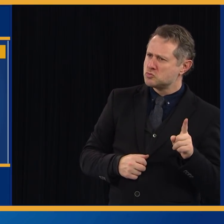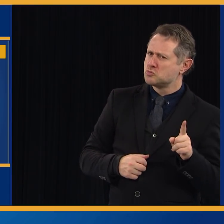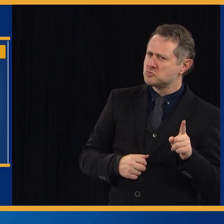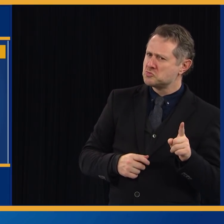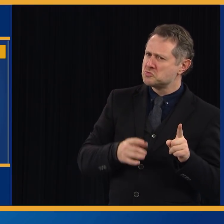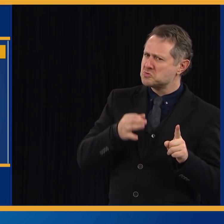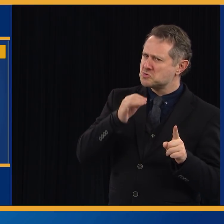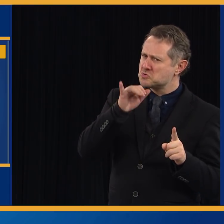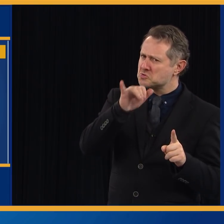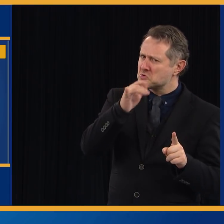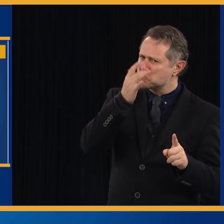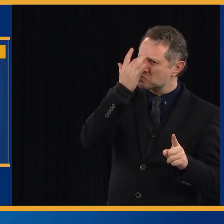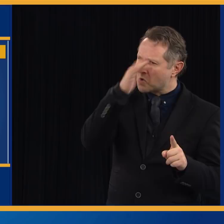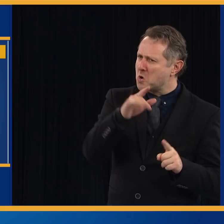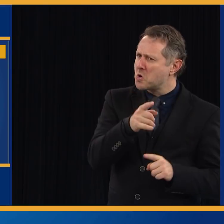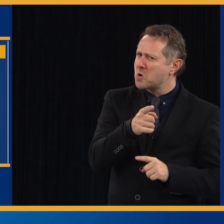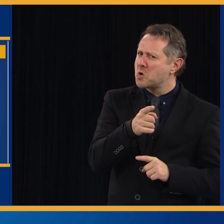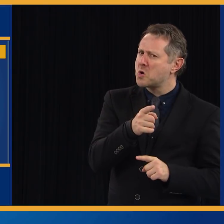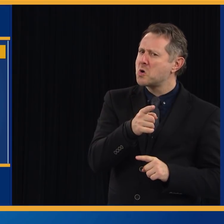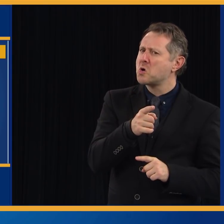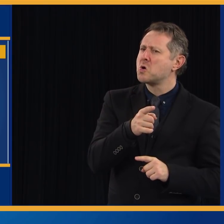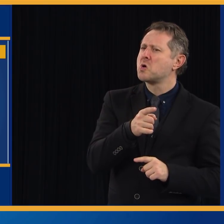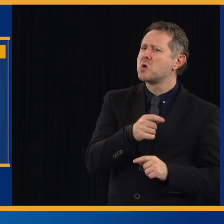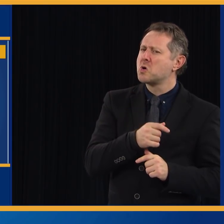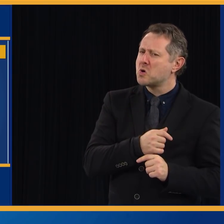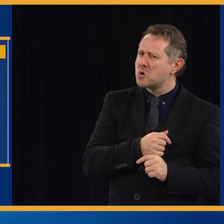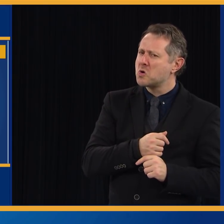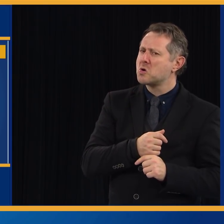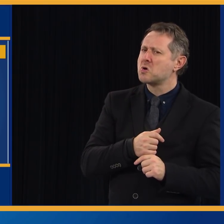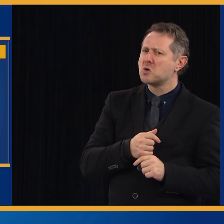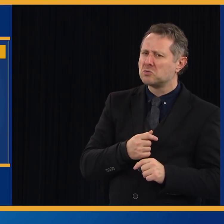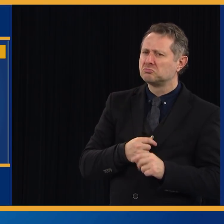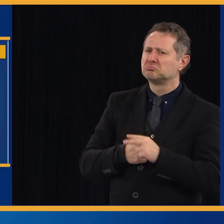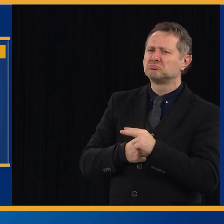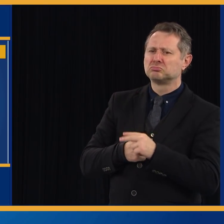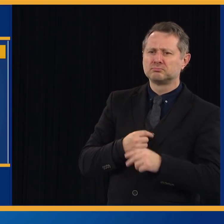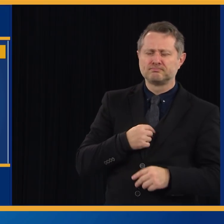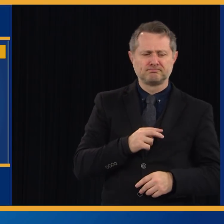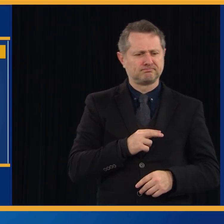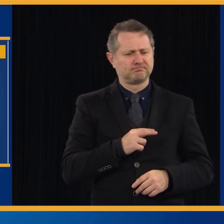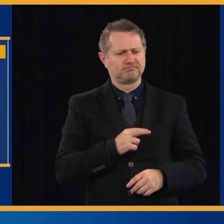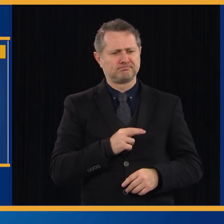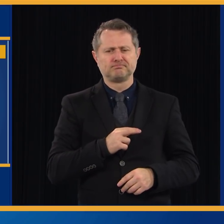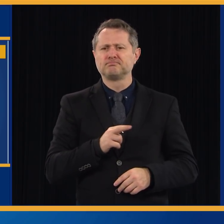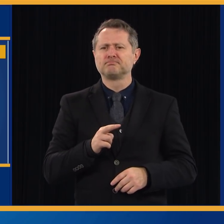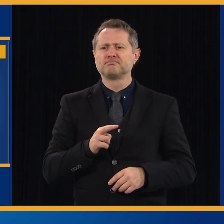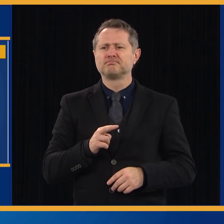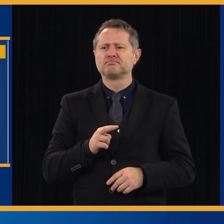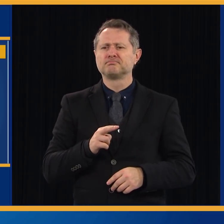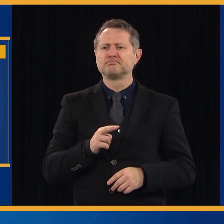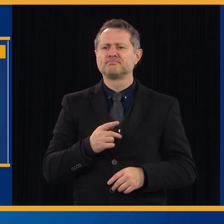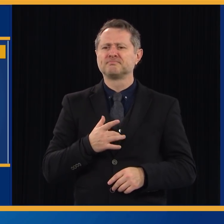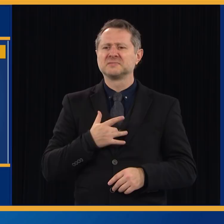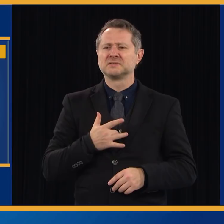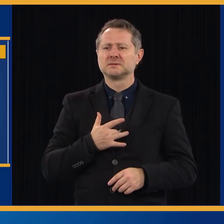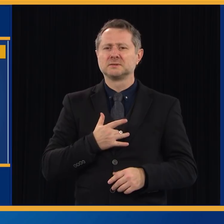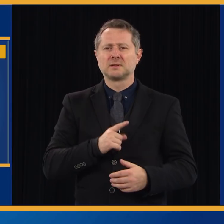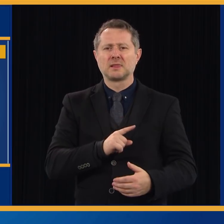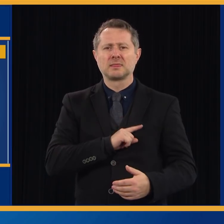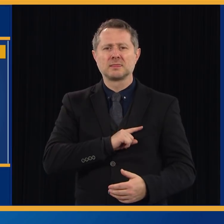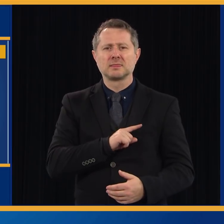And she just looks at me, doesn't say anything else. She didn't have to. I felt an immediate wave of guilt descend upon